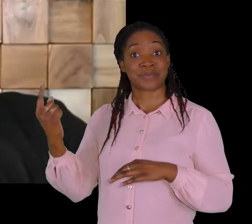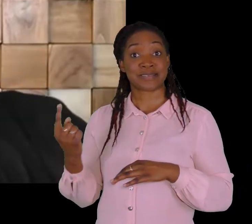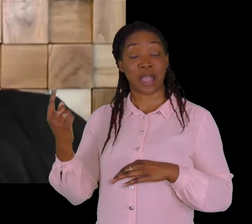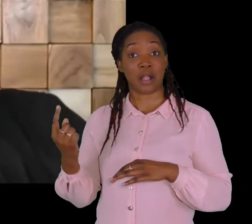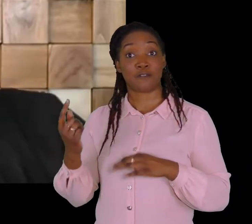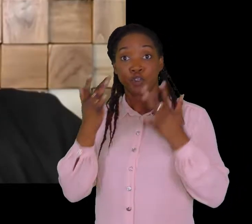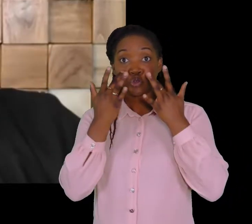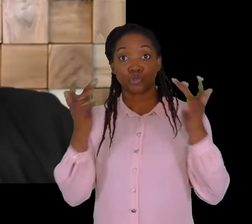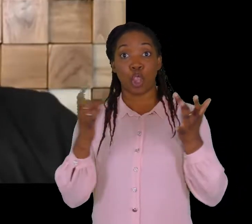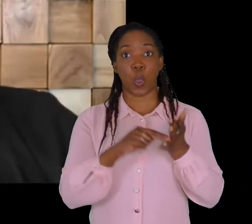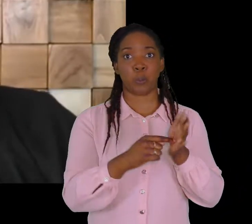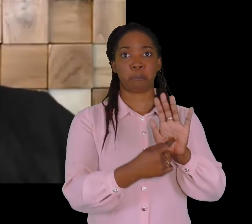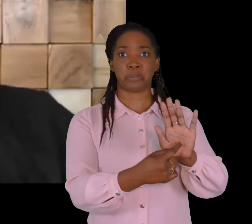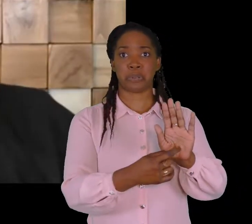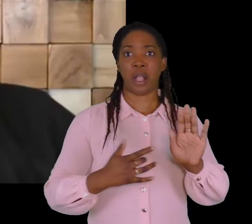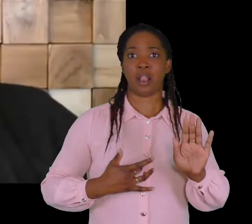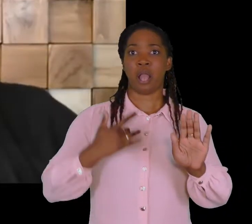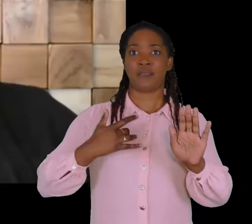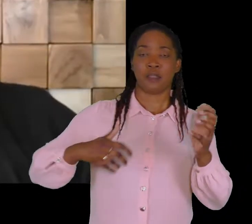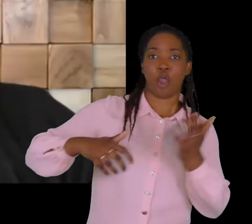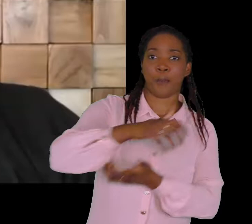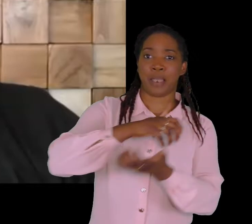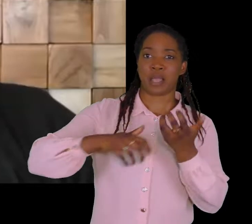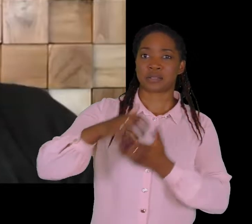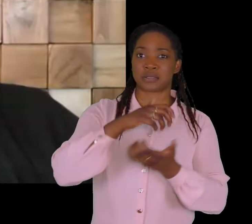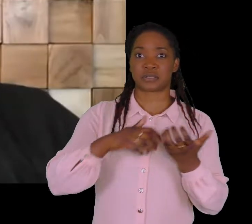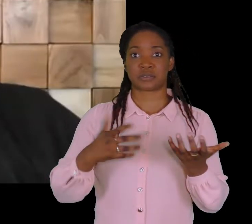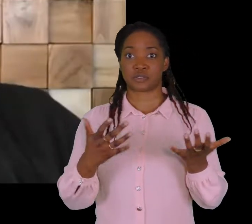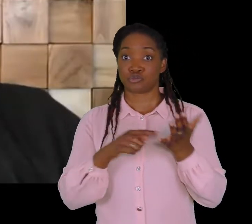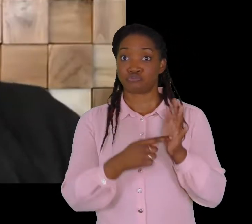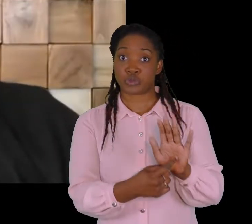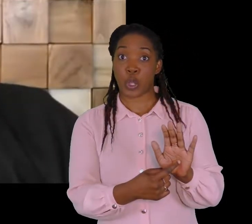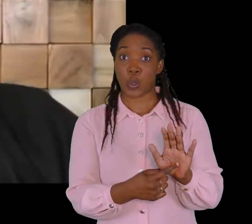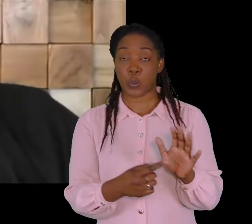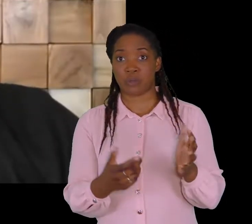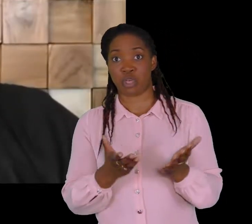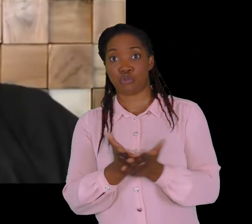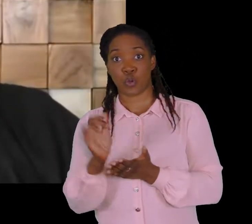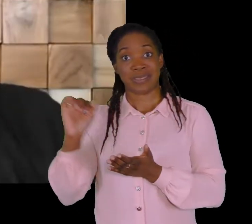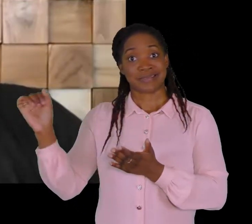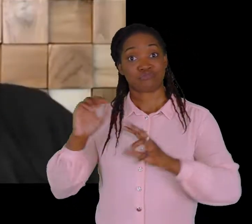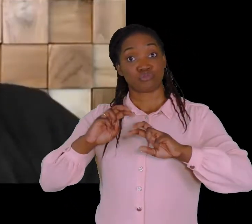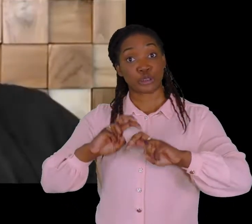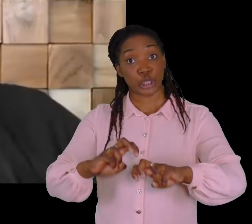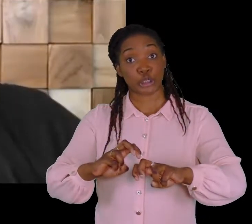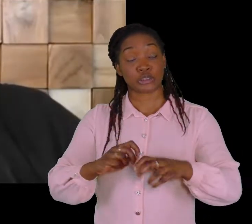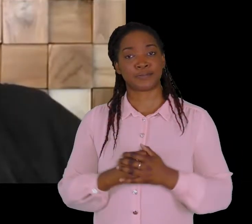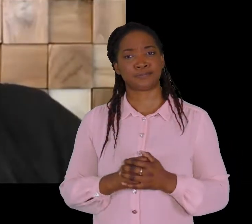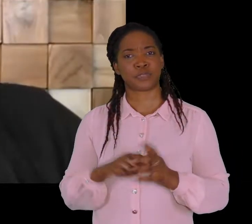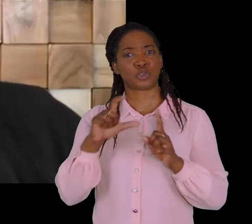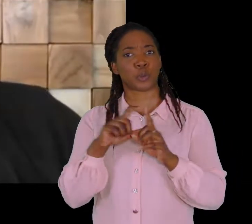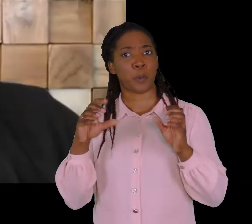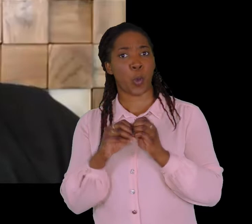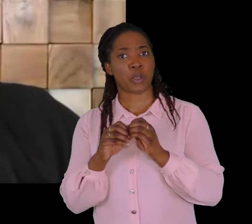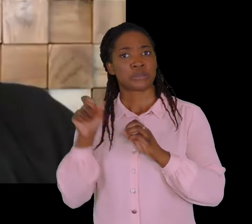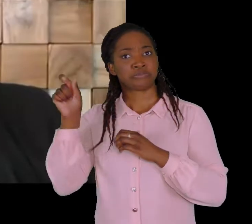more nuanced and rounded portrait of the complexity of Black lives based on data and research by Black knowledge producers.